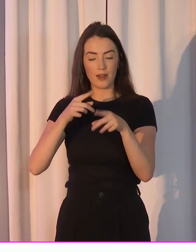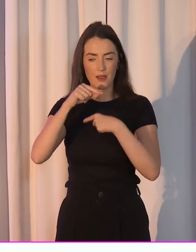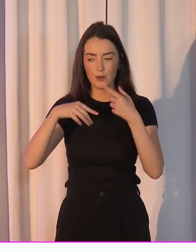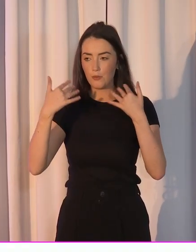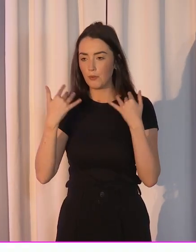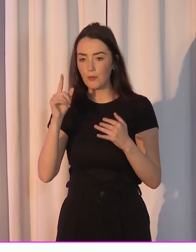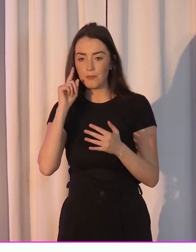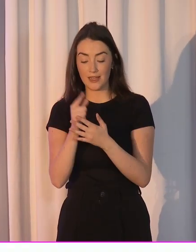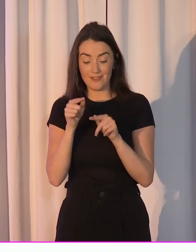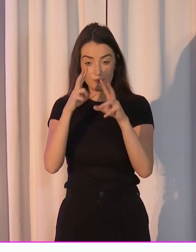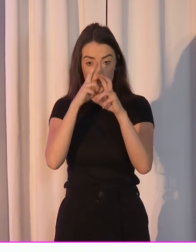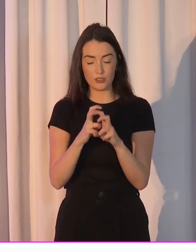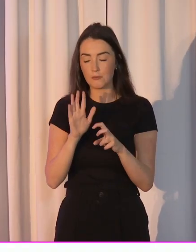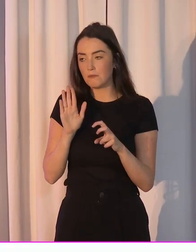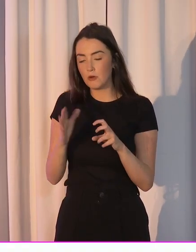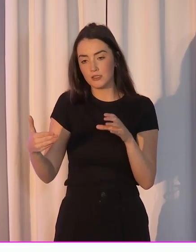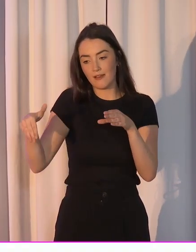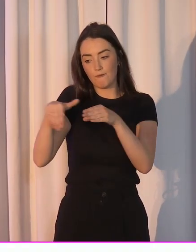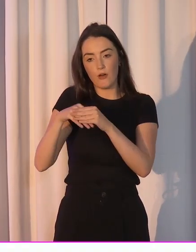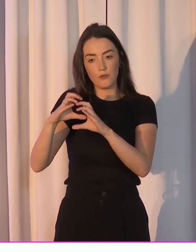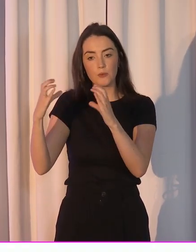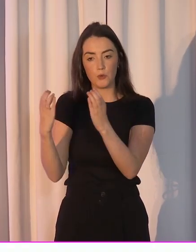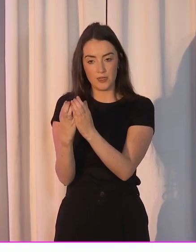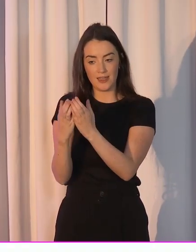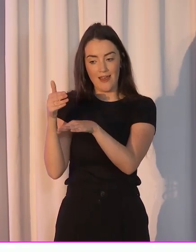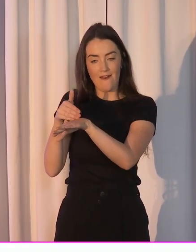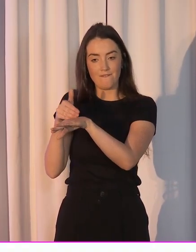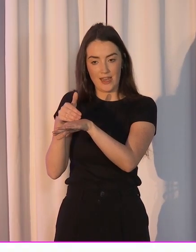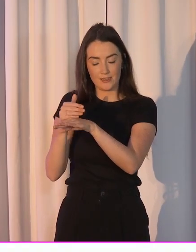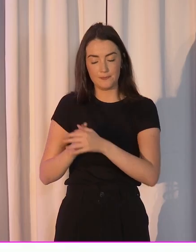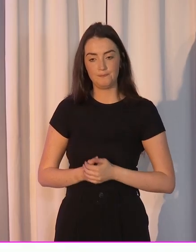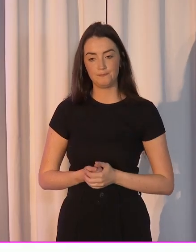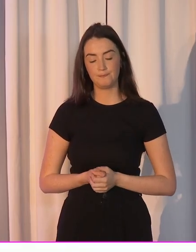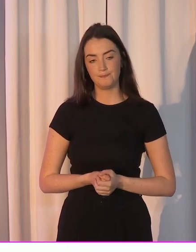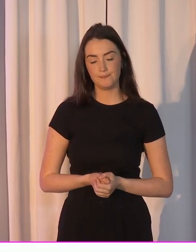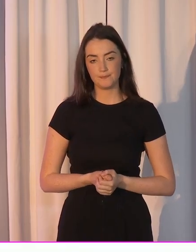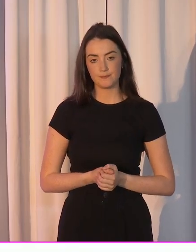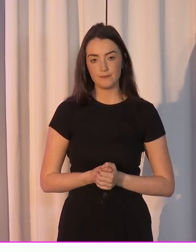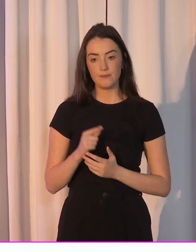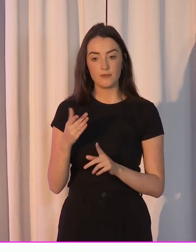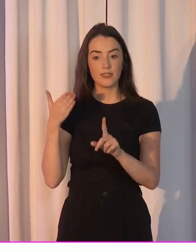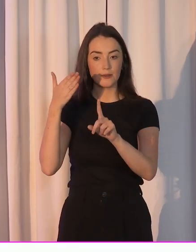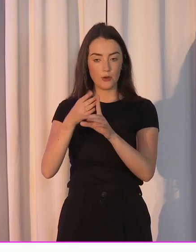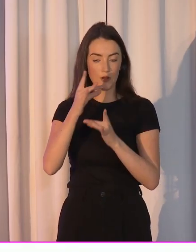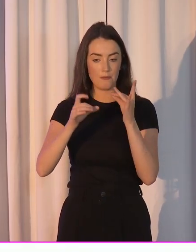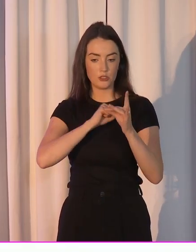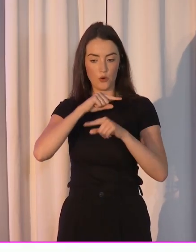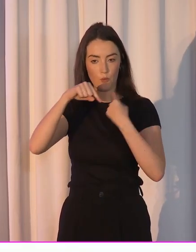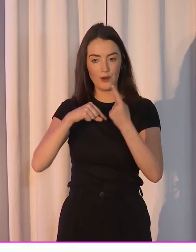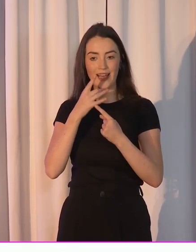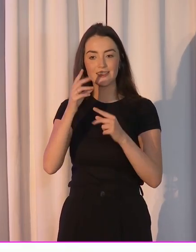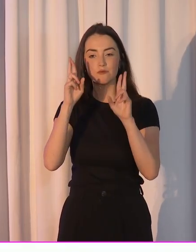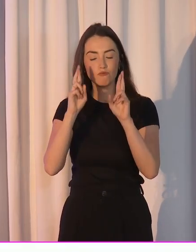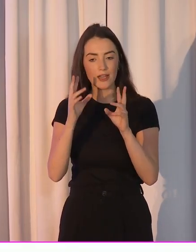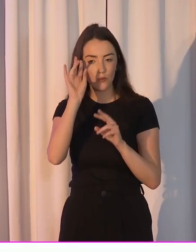that research of this kind must involve the communities it affects most deeply. This approach enabled us to ask the right